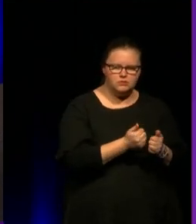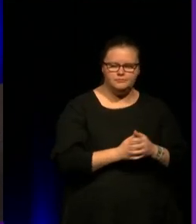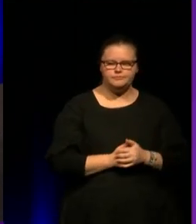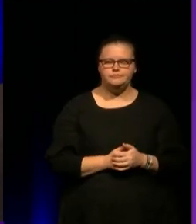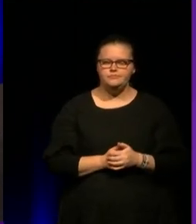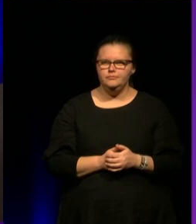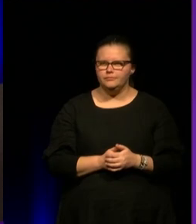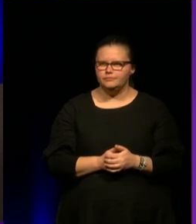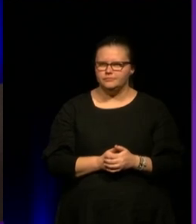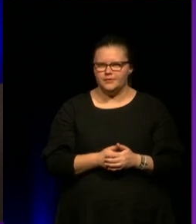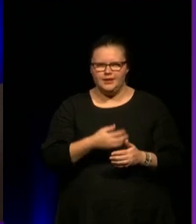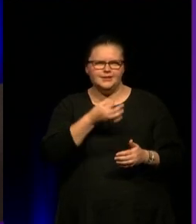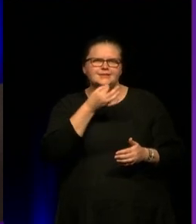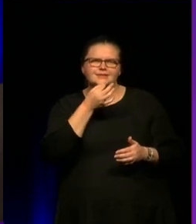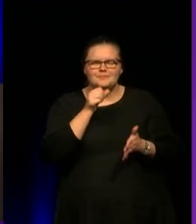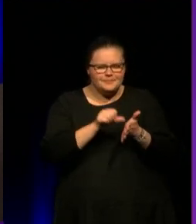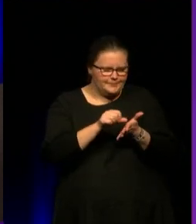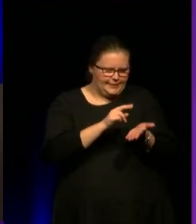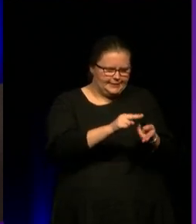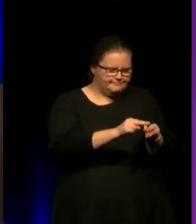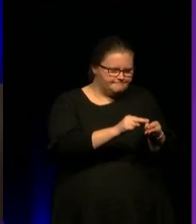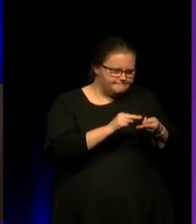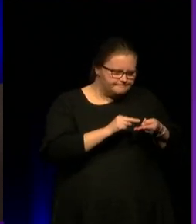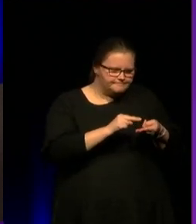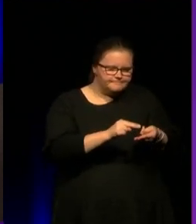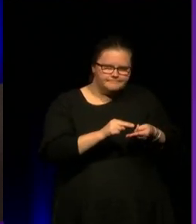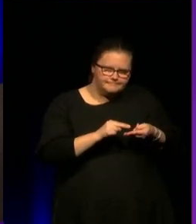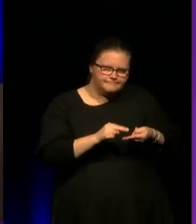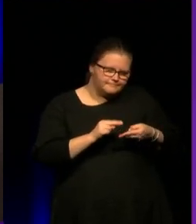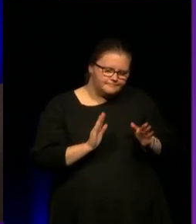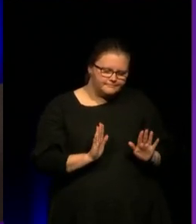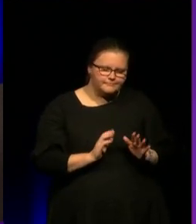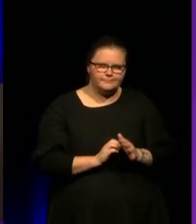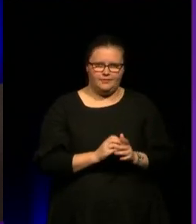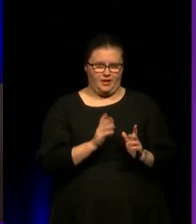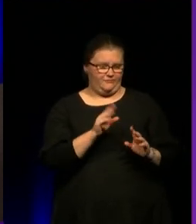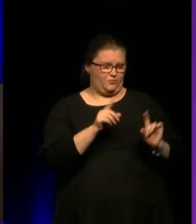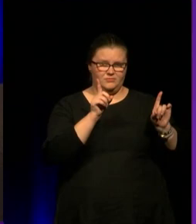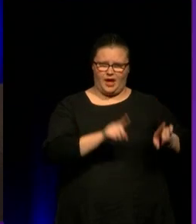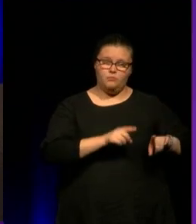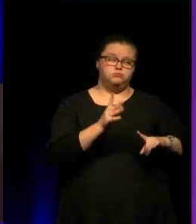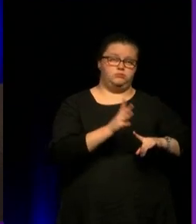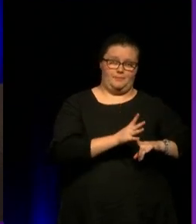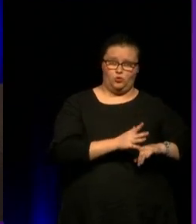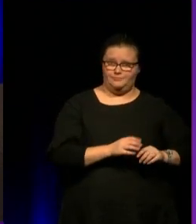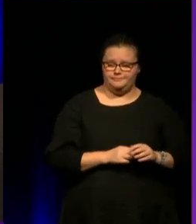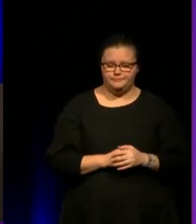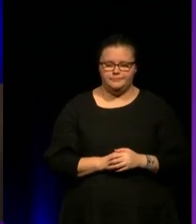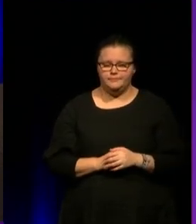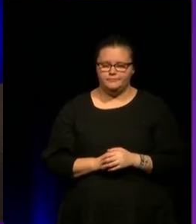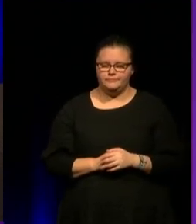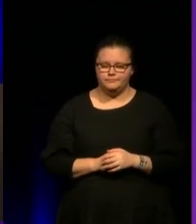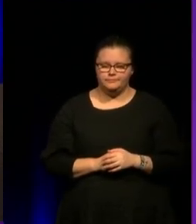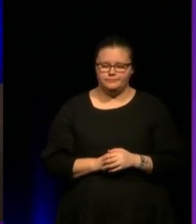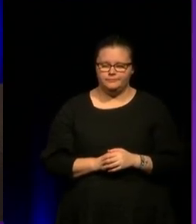mean, that's relatively small money, really. It's relatively small money, but as an early phase company, that was very important. Mm. In terms